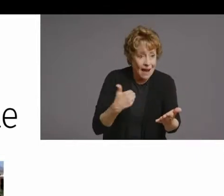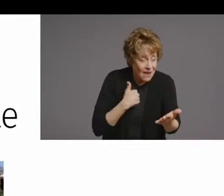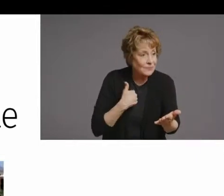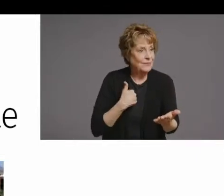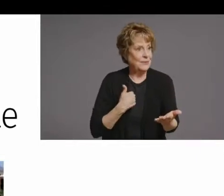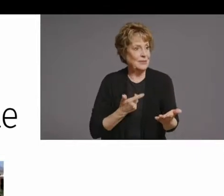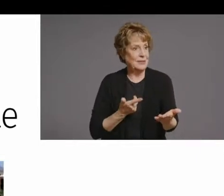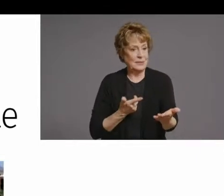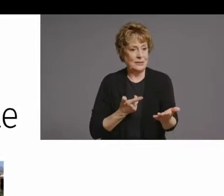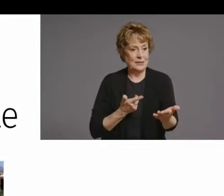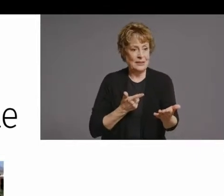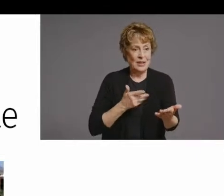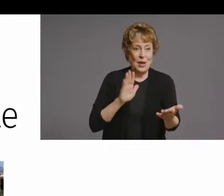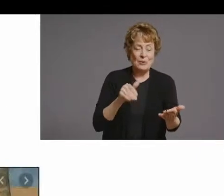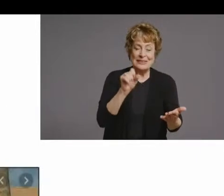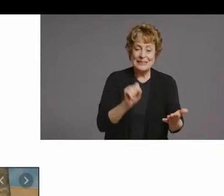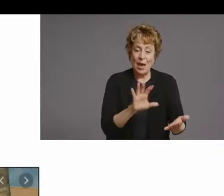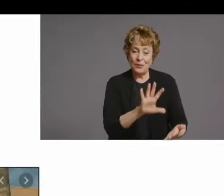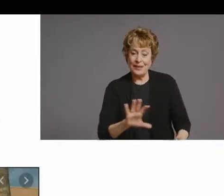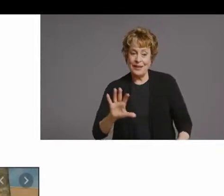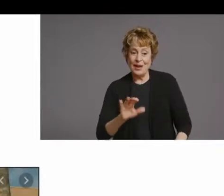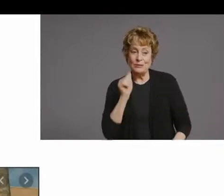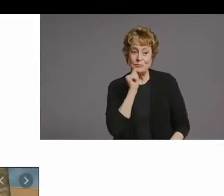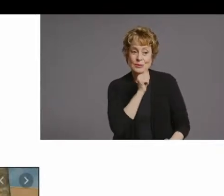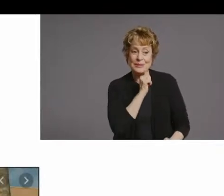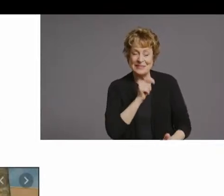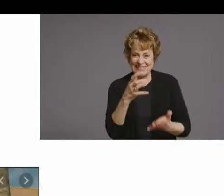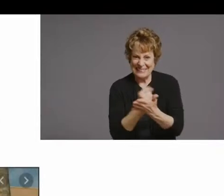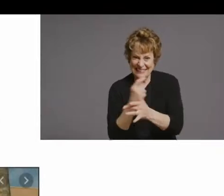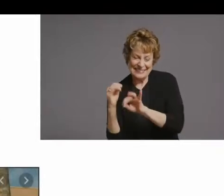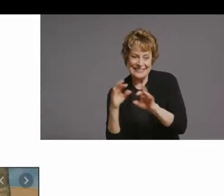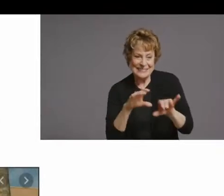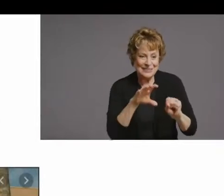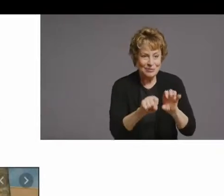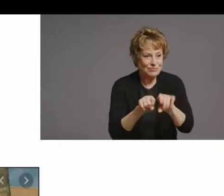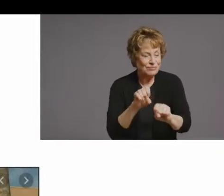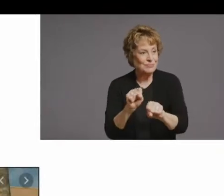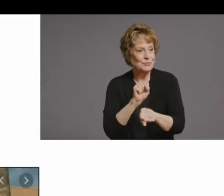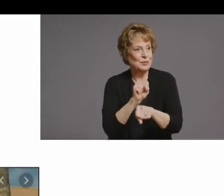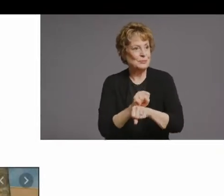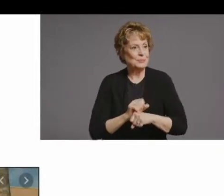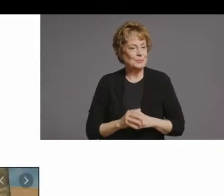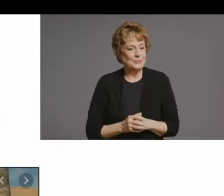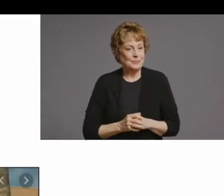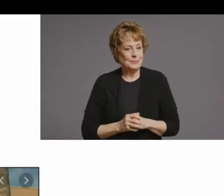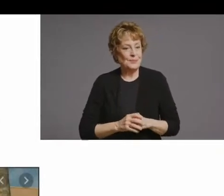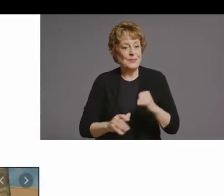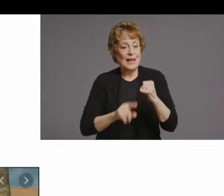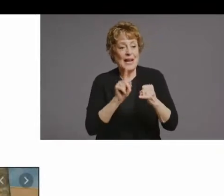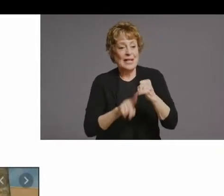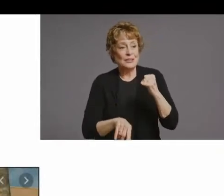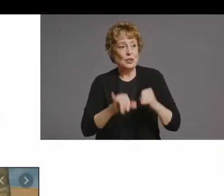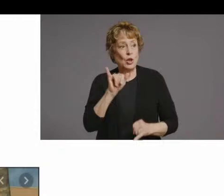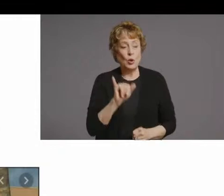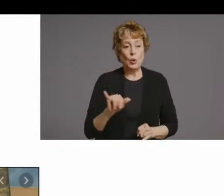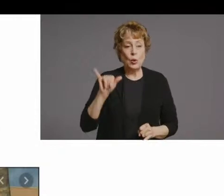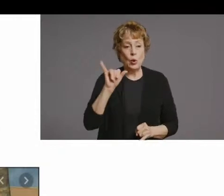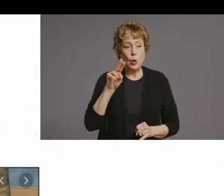our Southern Arizona partners to take advantage of that. And then finally, our Yuma Civic Center vaccination